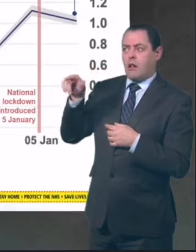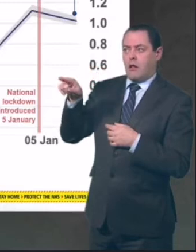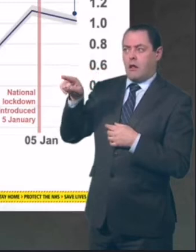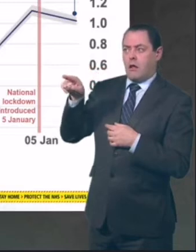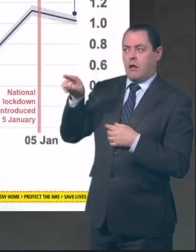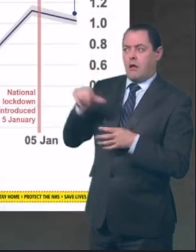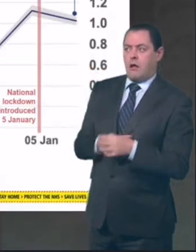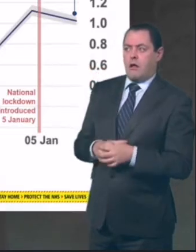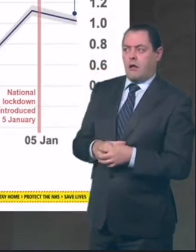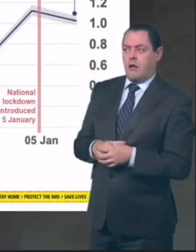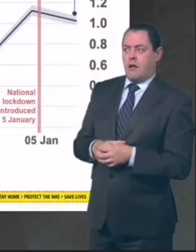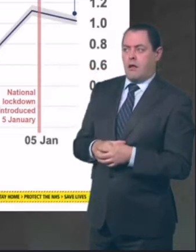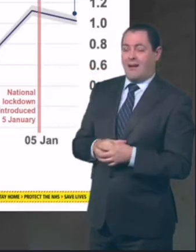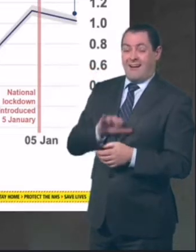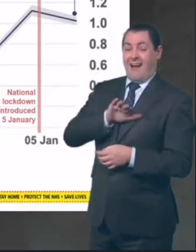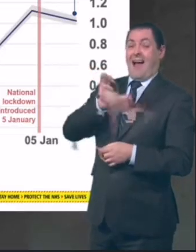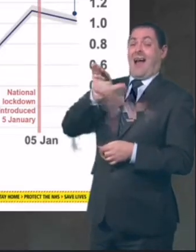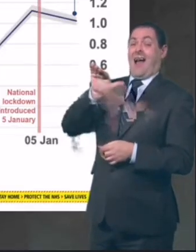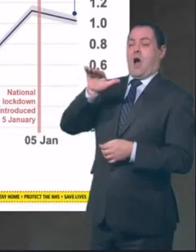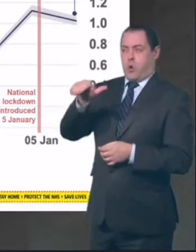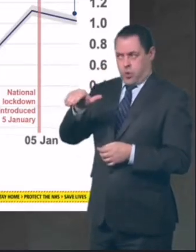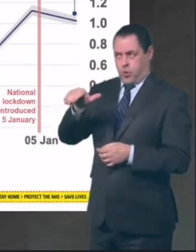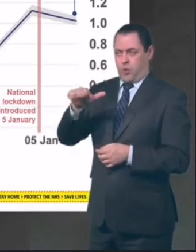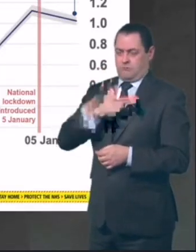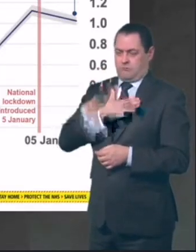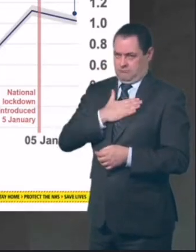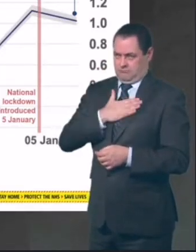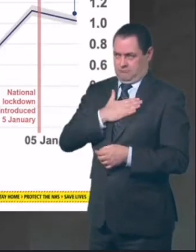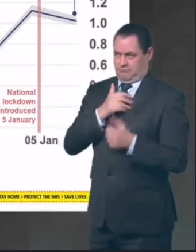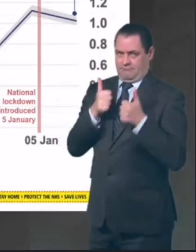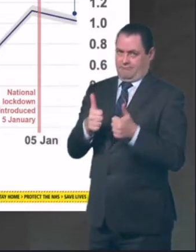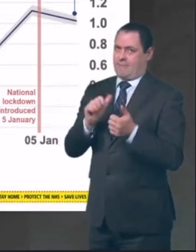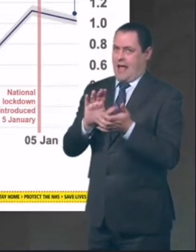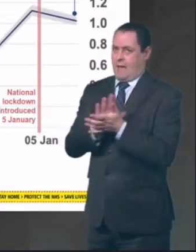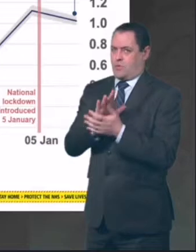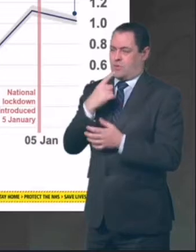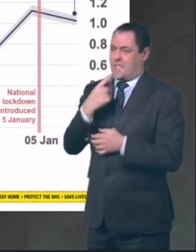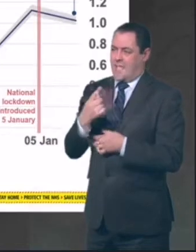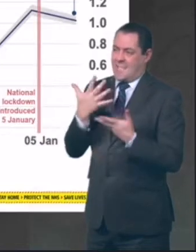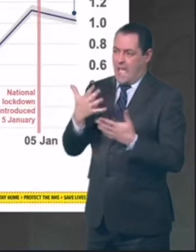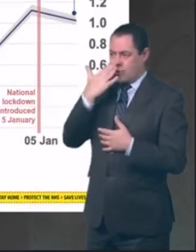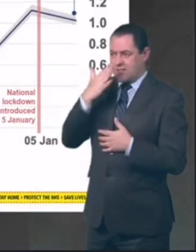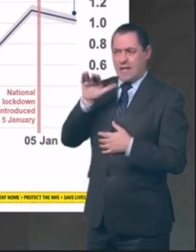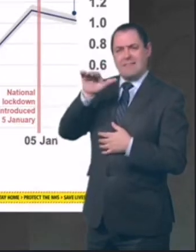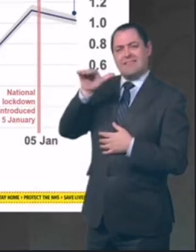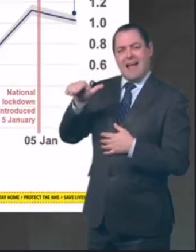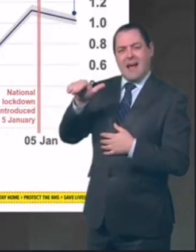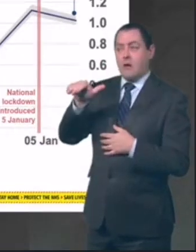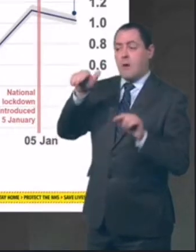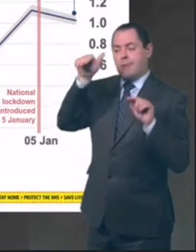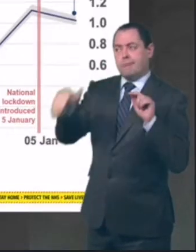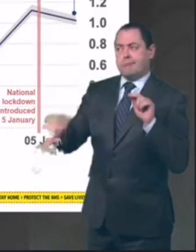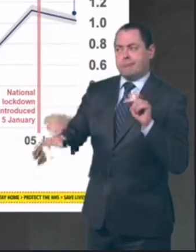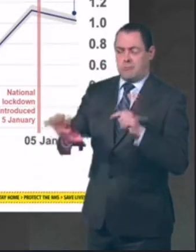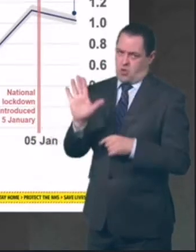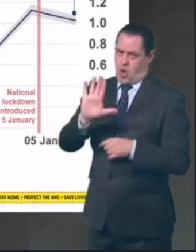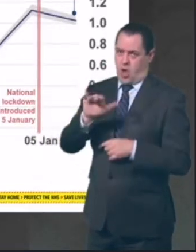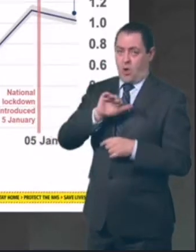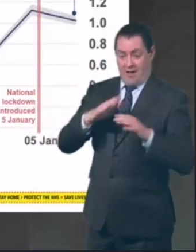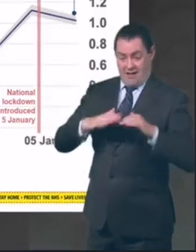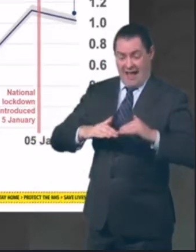on that, and the number of people with infections has gone down. But it has gone down from an exceptionally high level. And their most